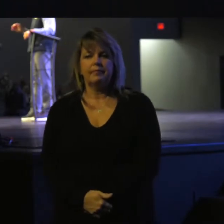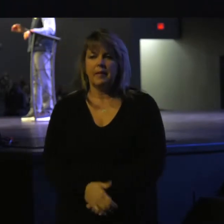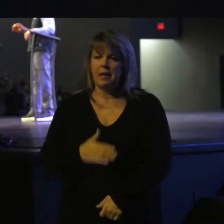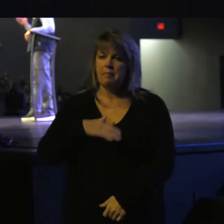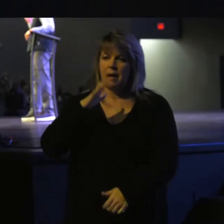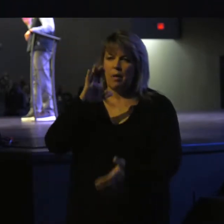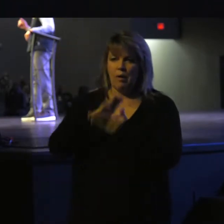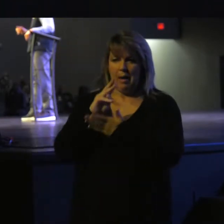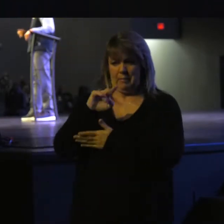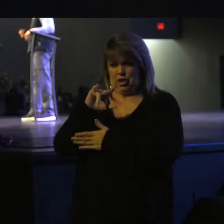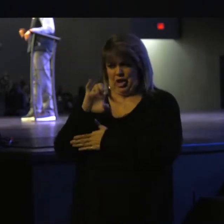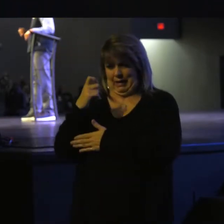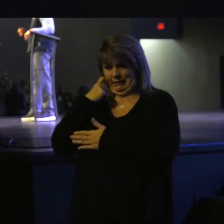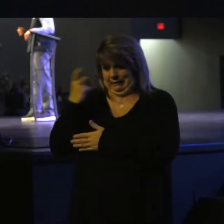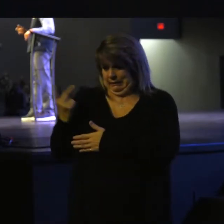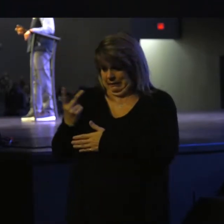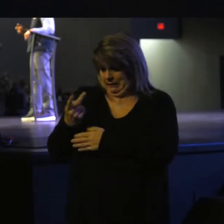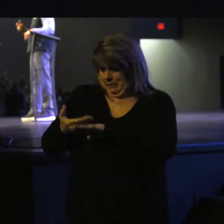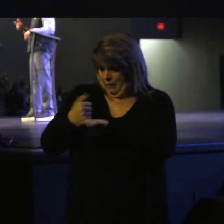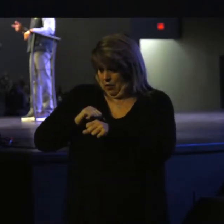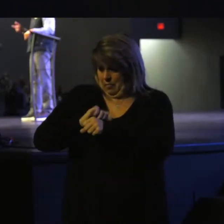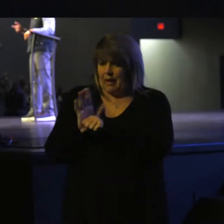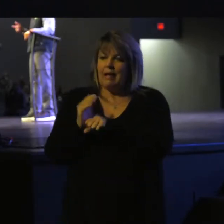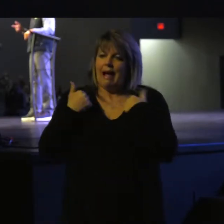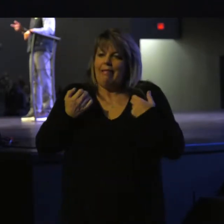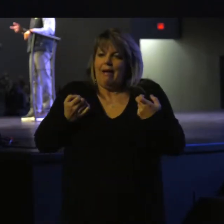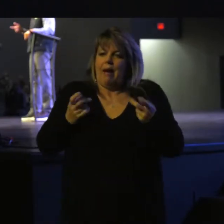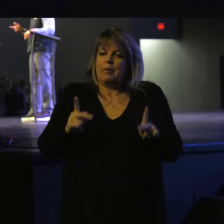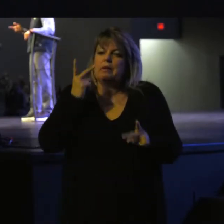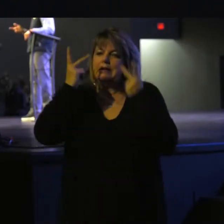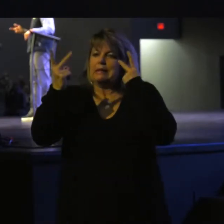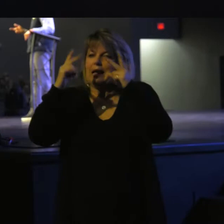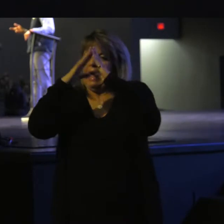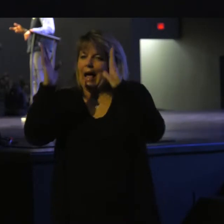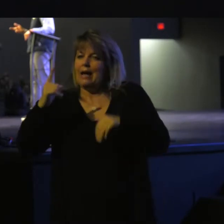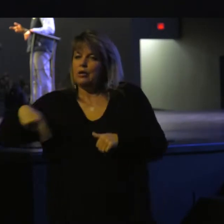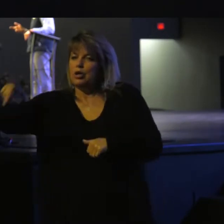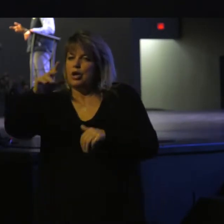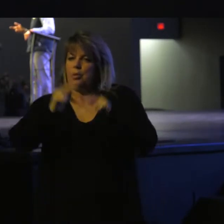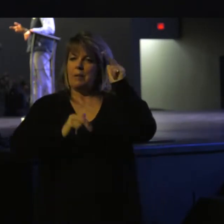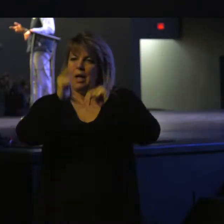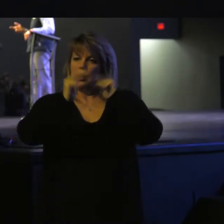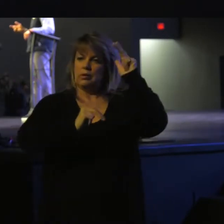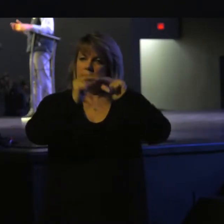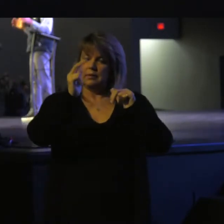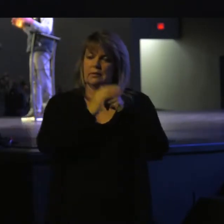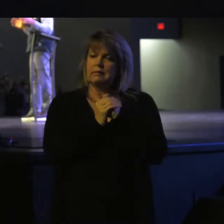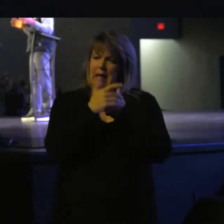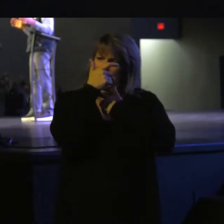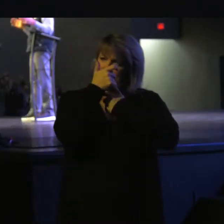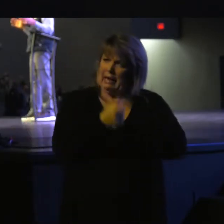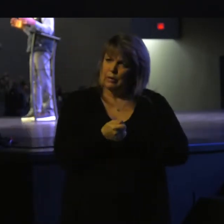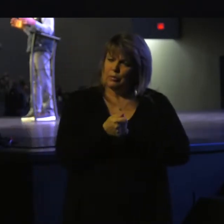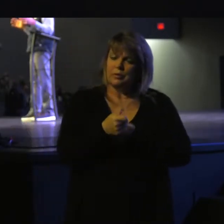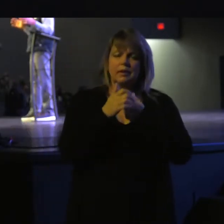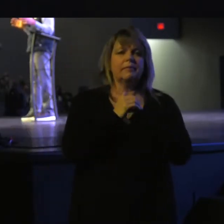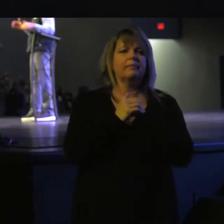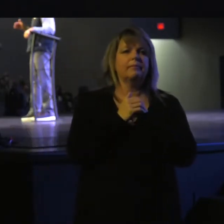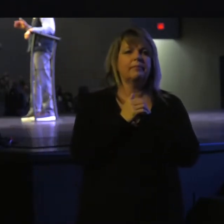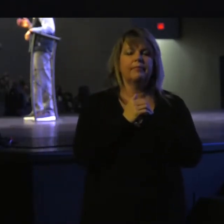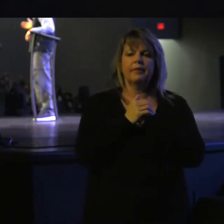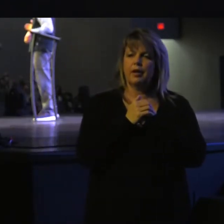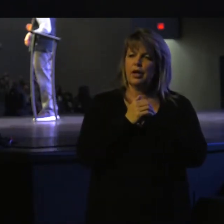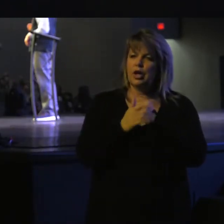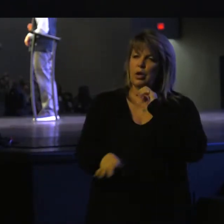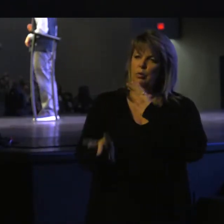wife Michelle and I, just before the pandemic, had the opportunity to see a house that you built. Interesting that you